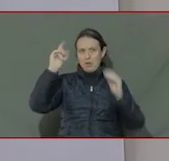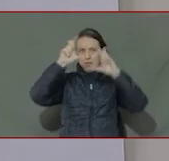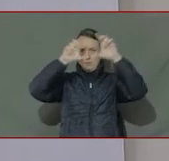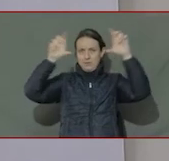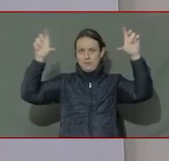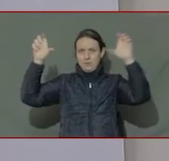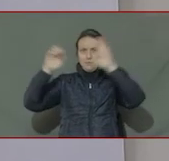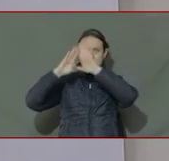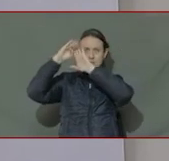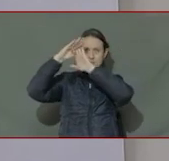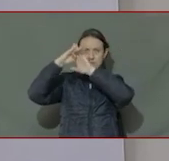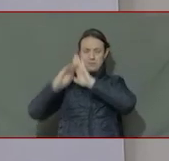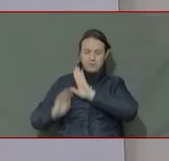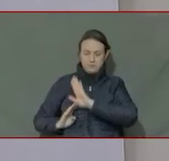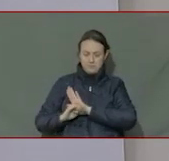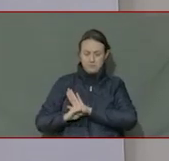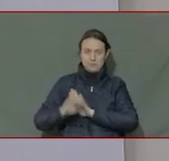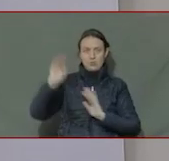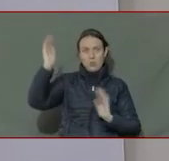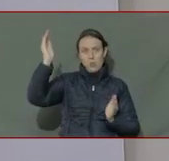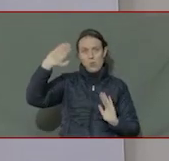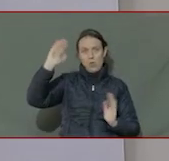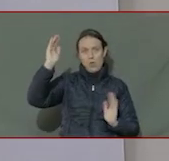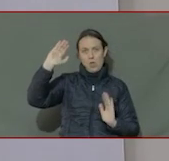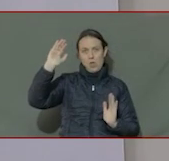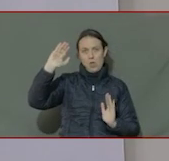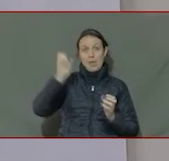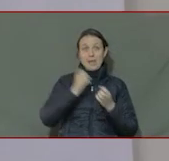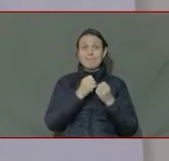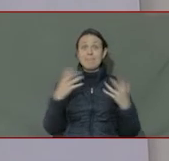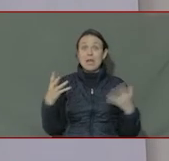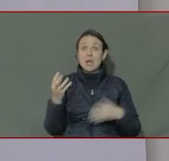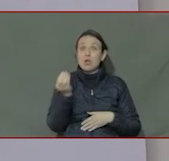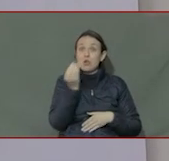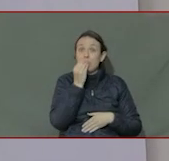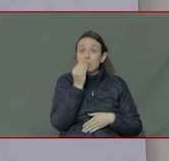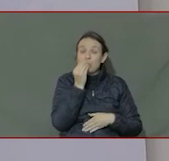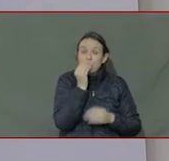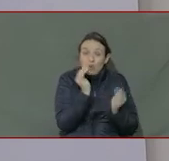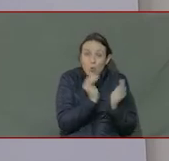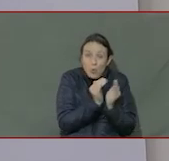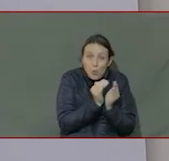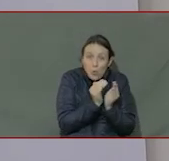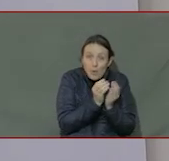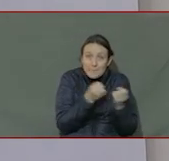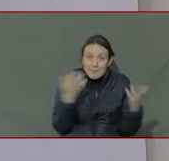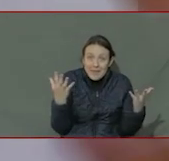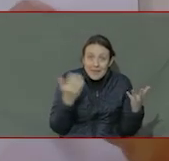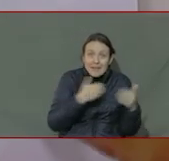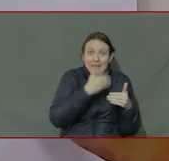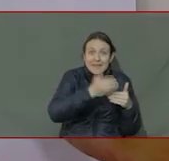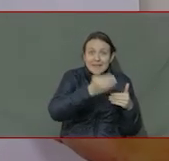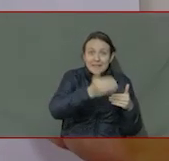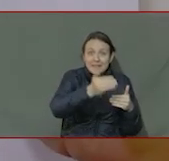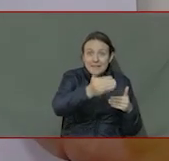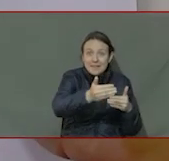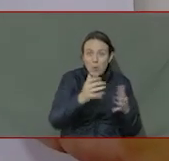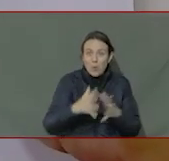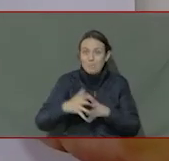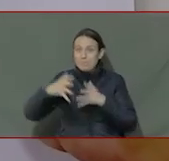this person eating many meals? Look there in comparison to the lower graph. Can you see the